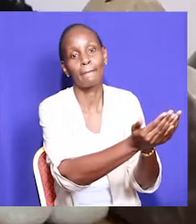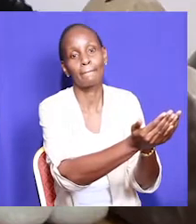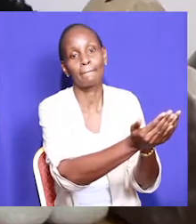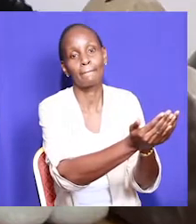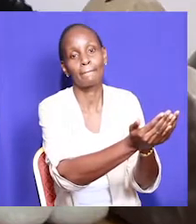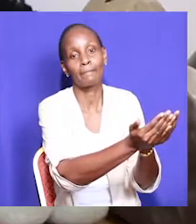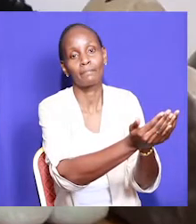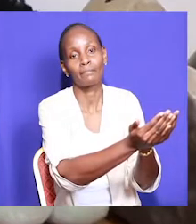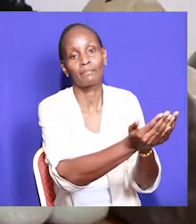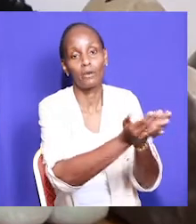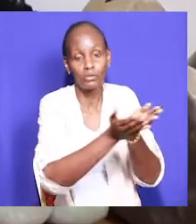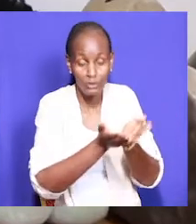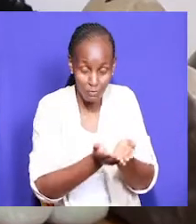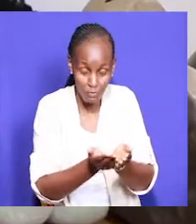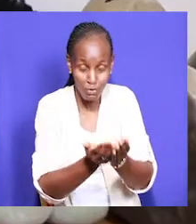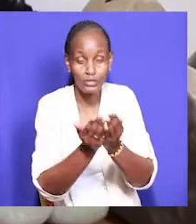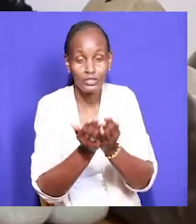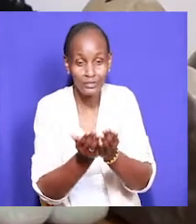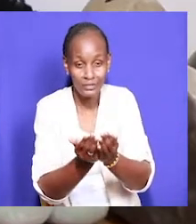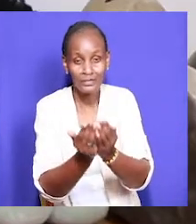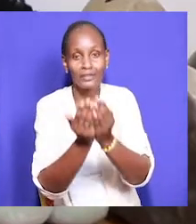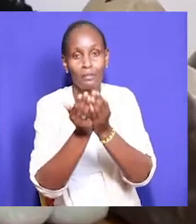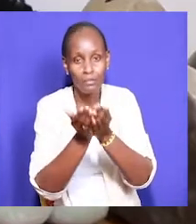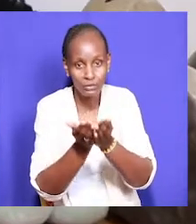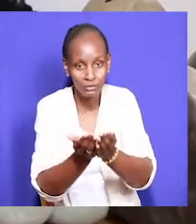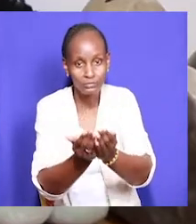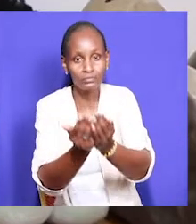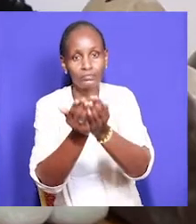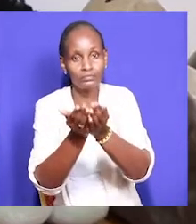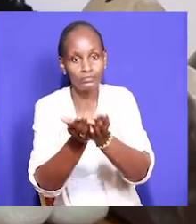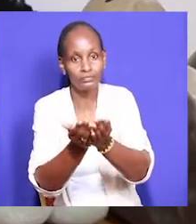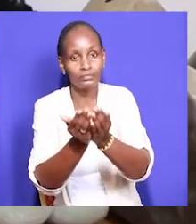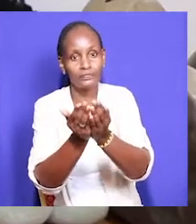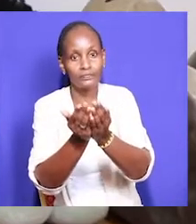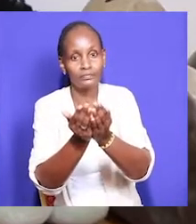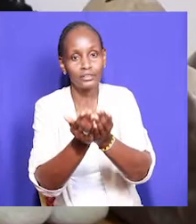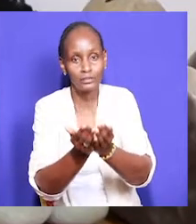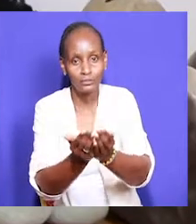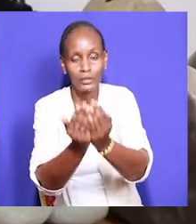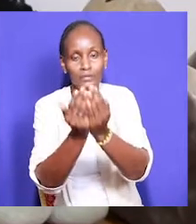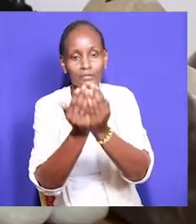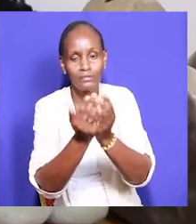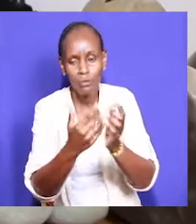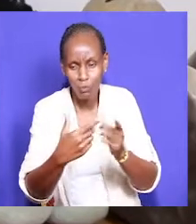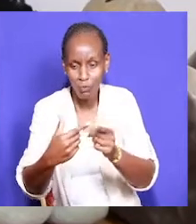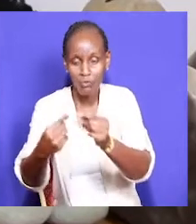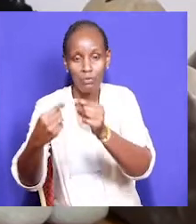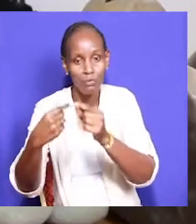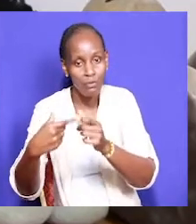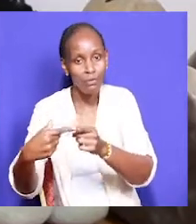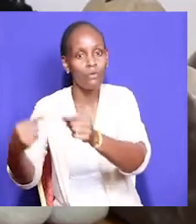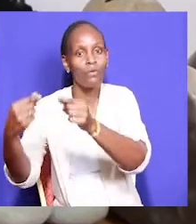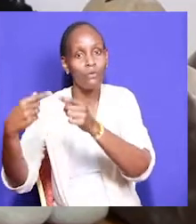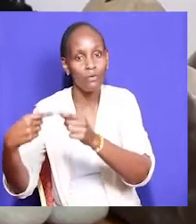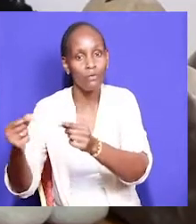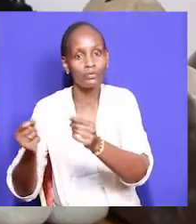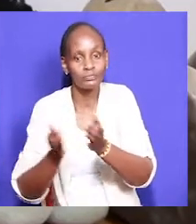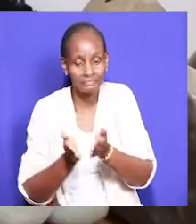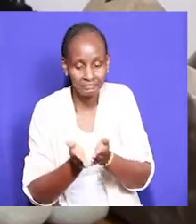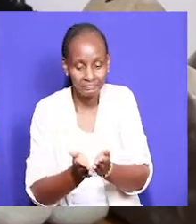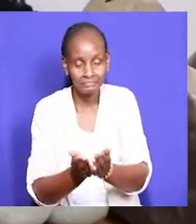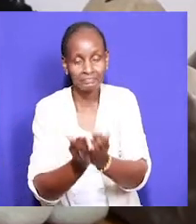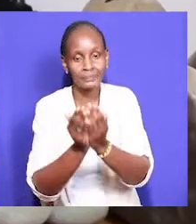they are on the boat. And the boat went and went and went and went and went. And they